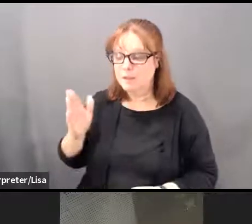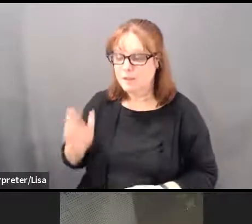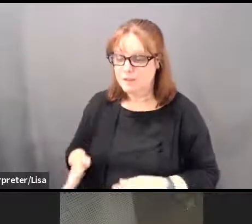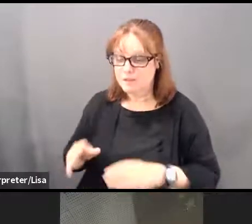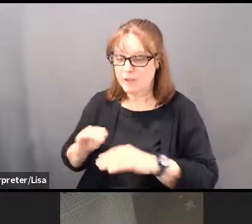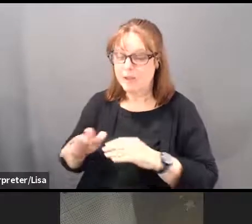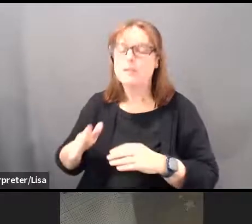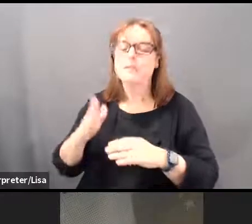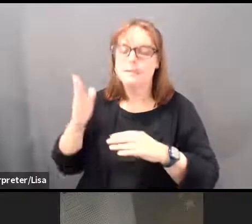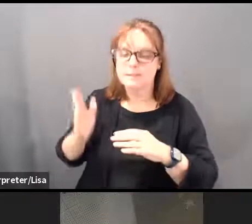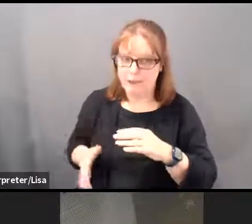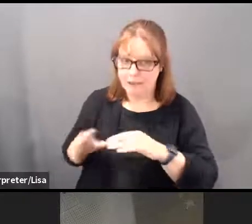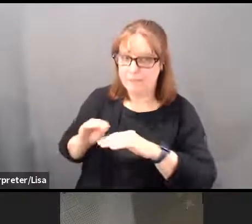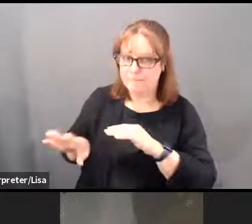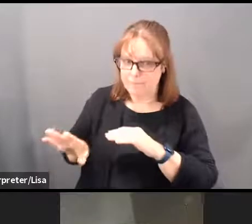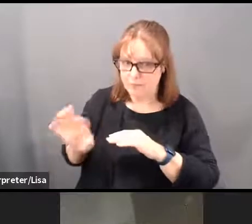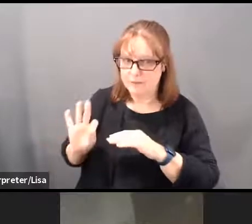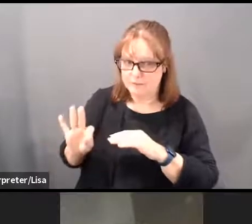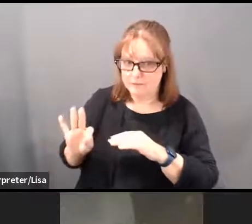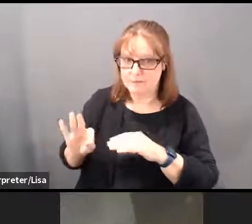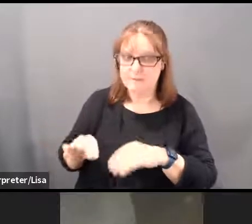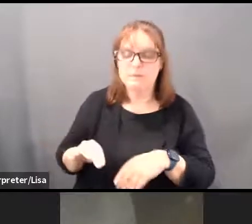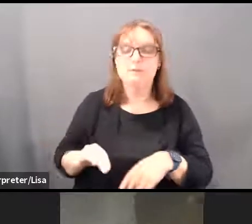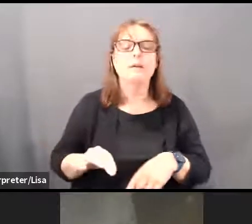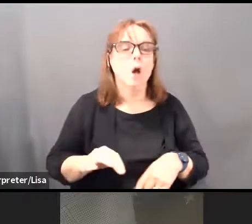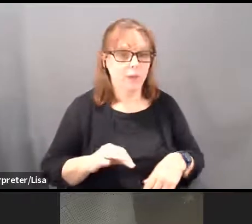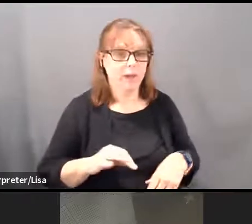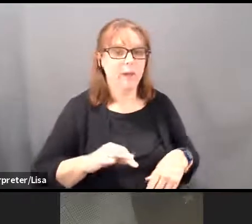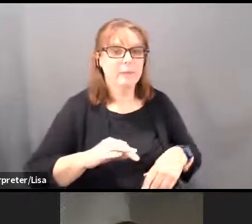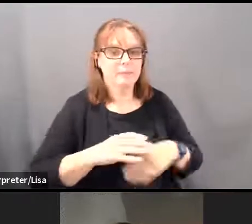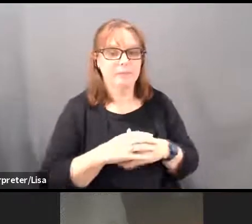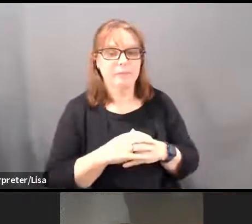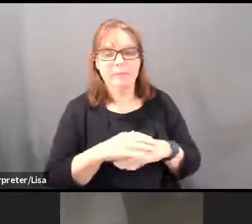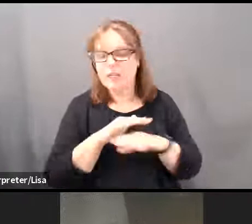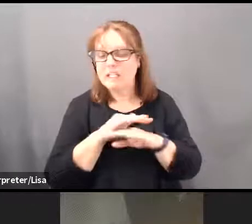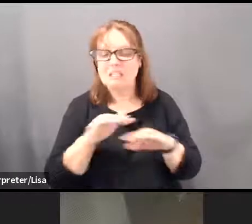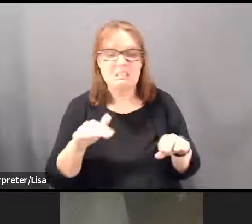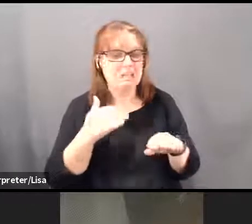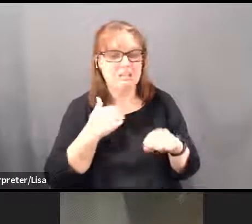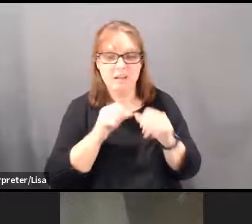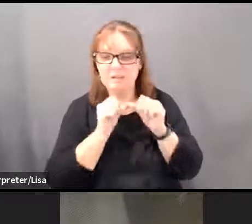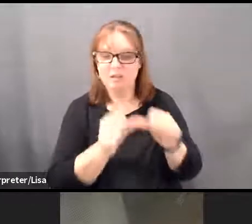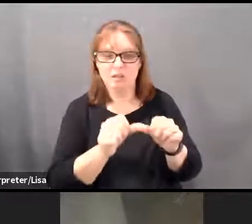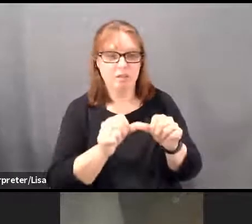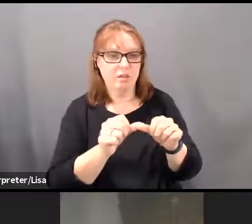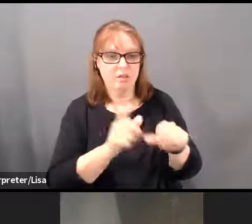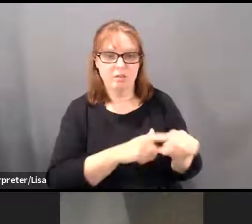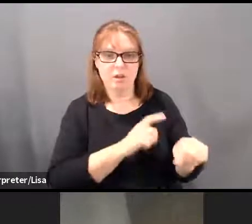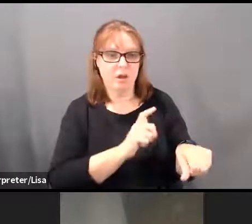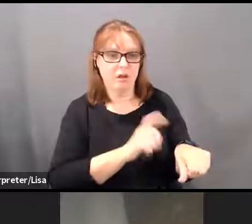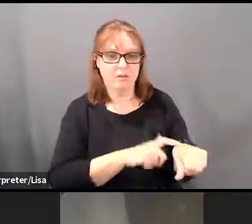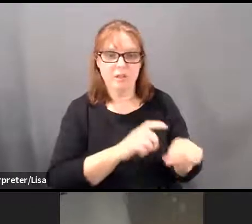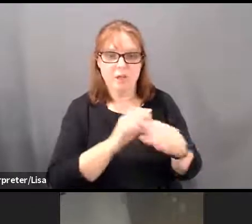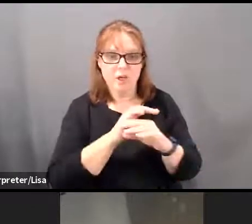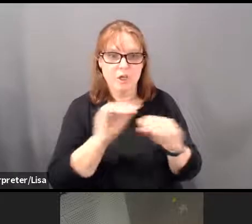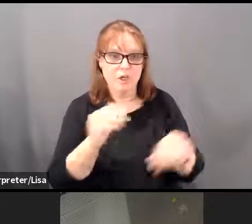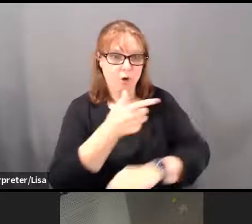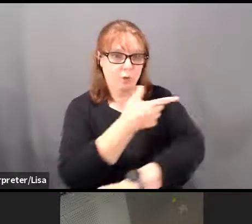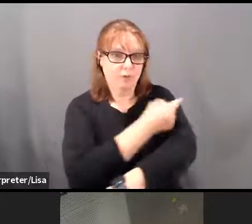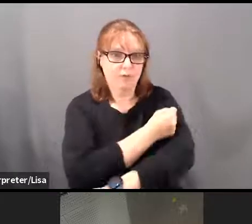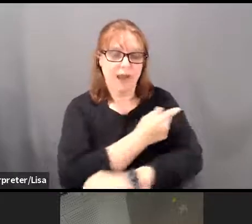Side effects. For sure. Yeah, Side effects. So the vaccine doesn't have long-term side effects. Quite frankly, no vaccine we have does.